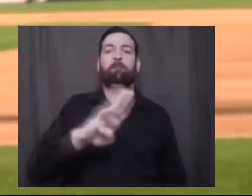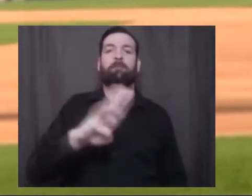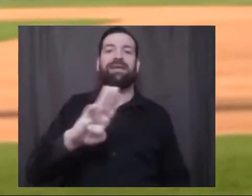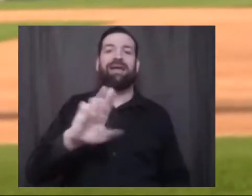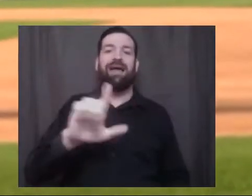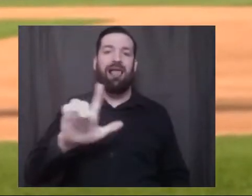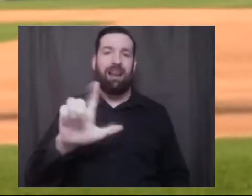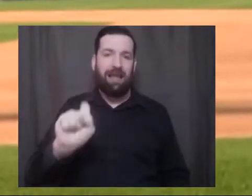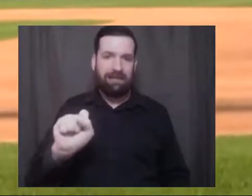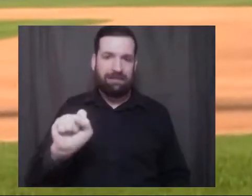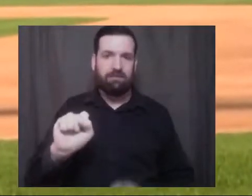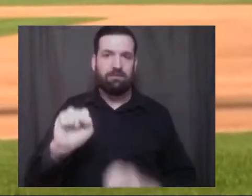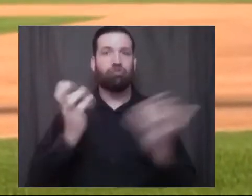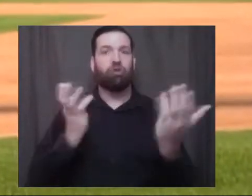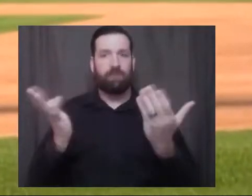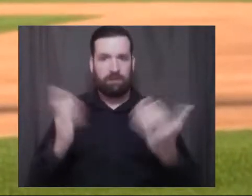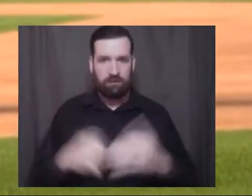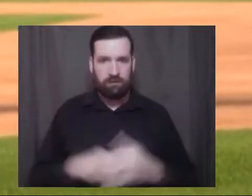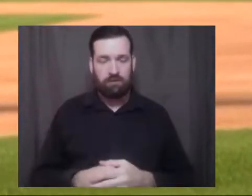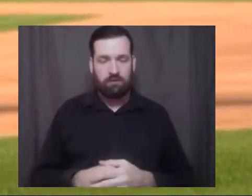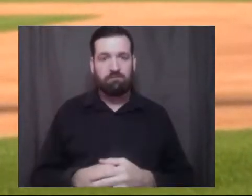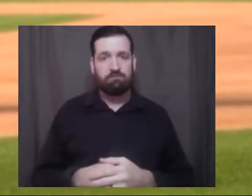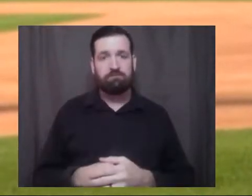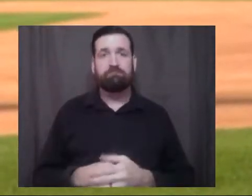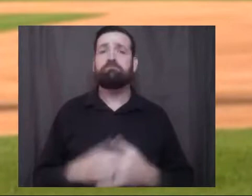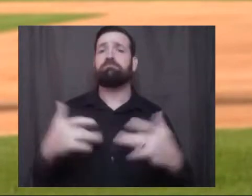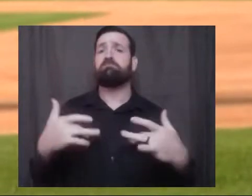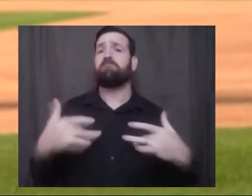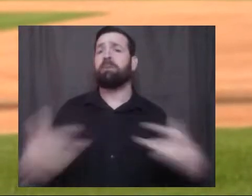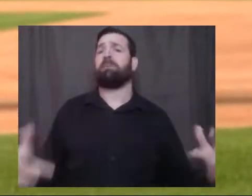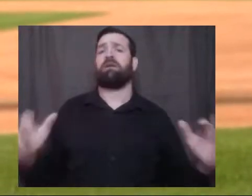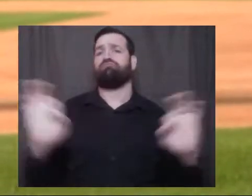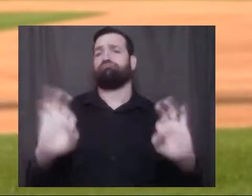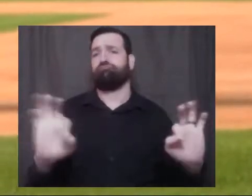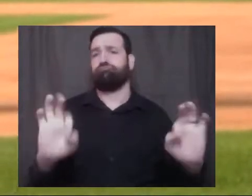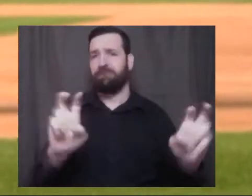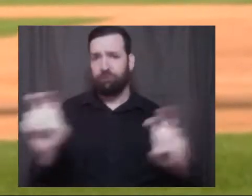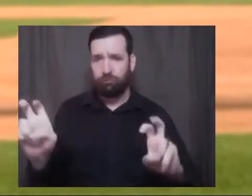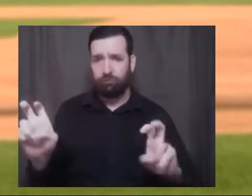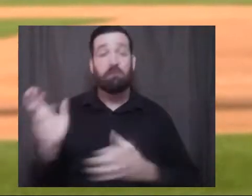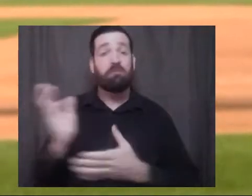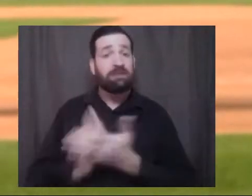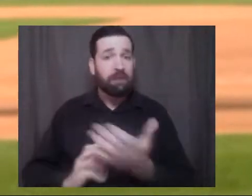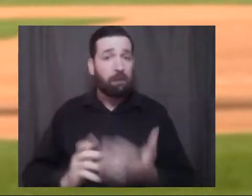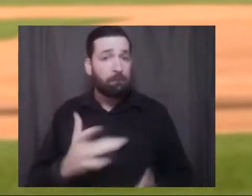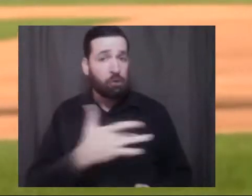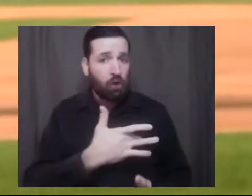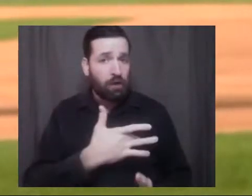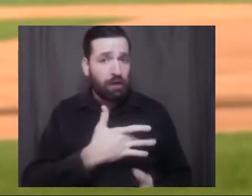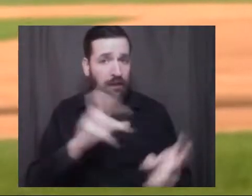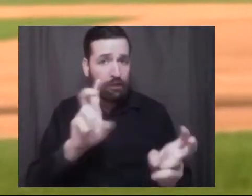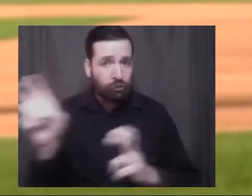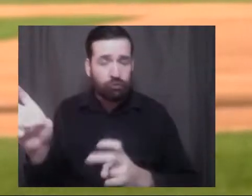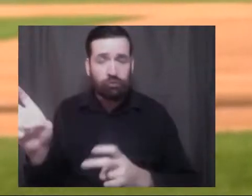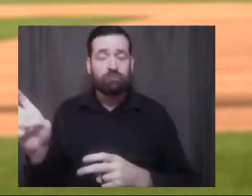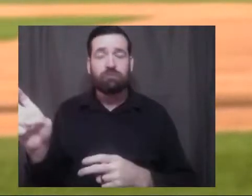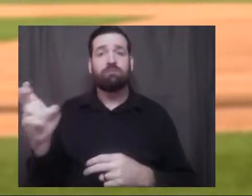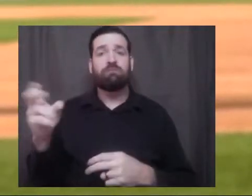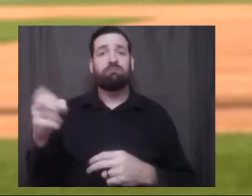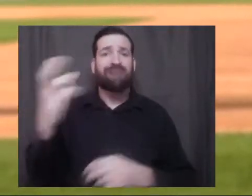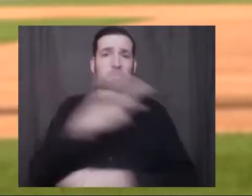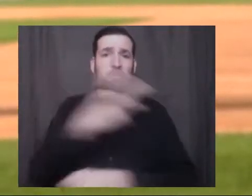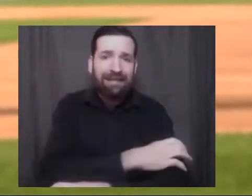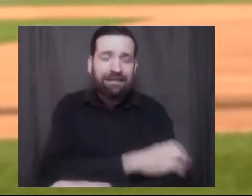So we do see mostly, minor issues out here, but we have seen cardiac issues. We we've seen hypertensive, diabetic issues, stuff like